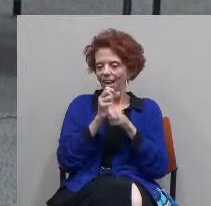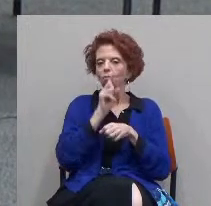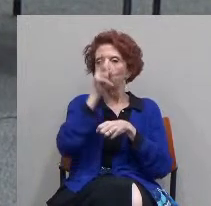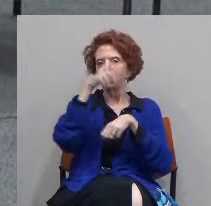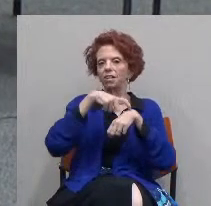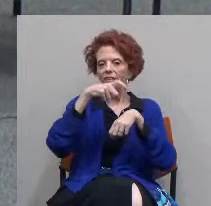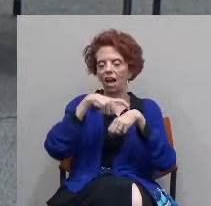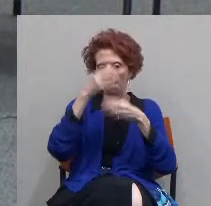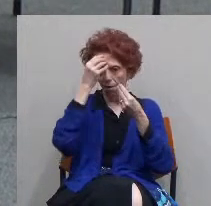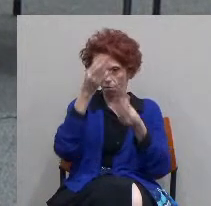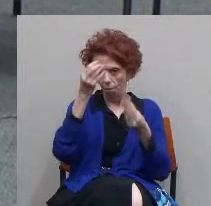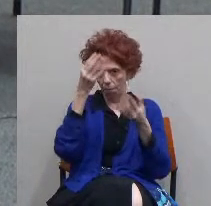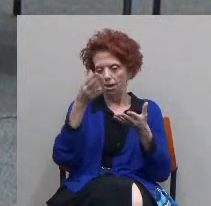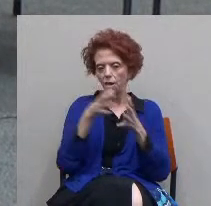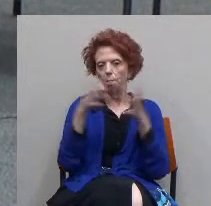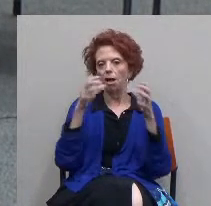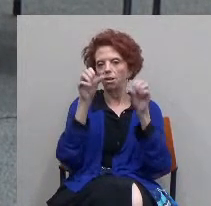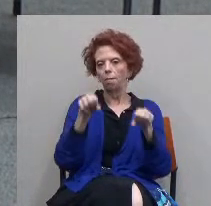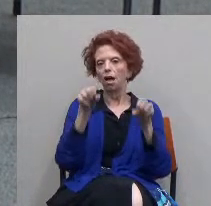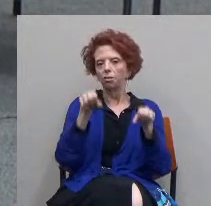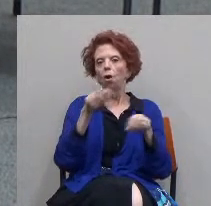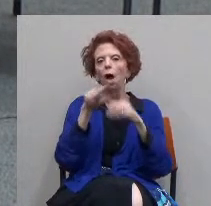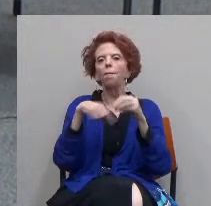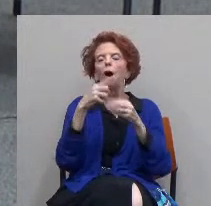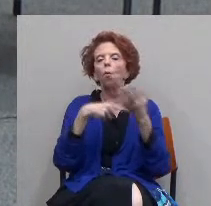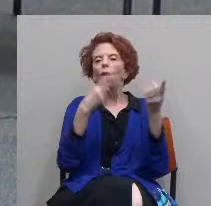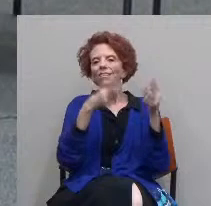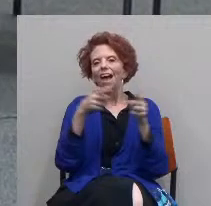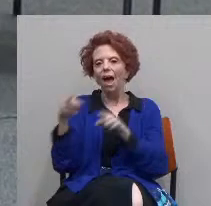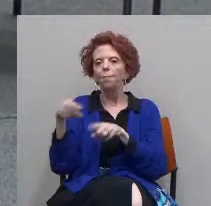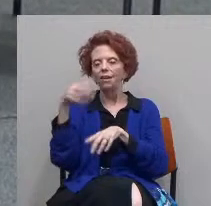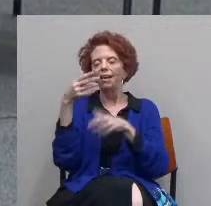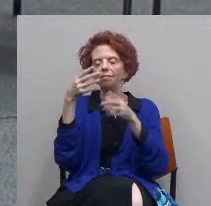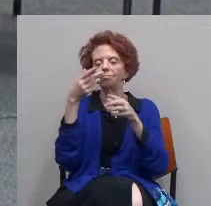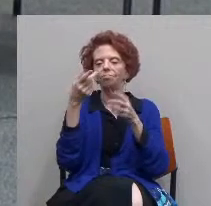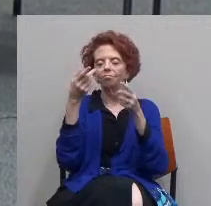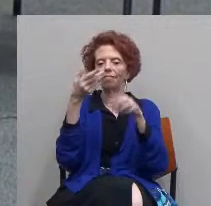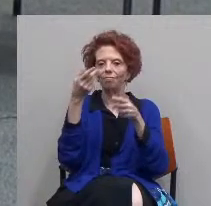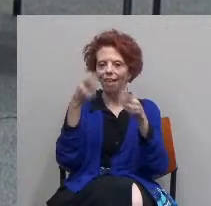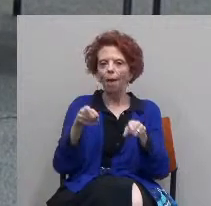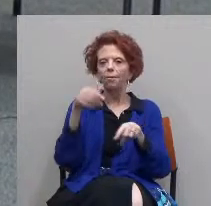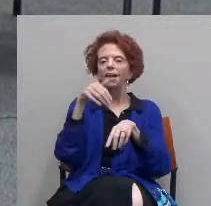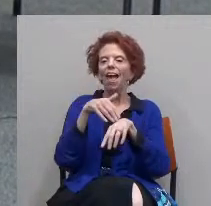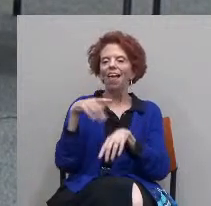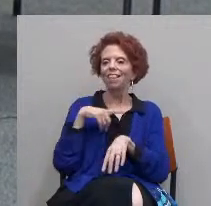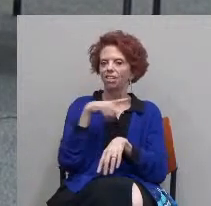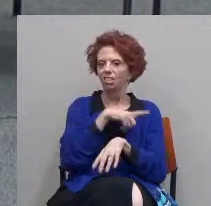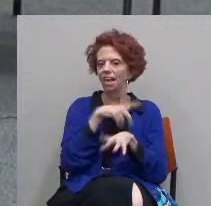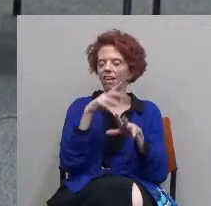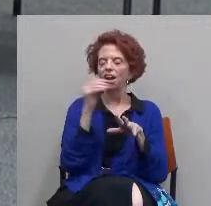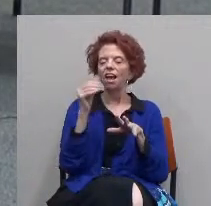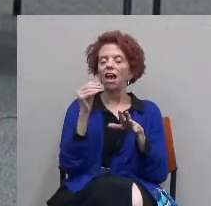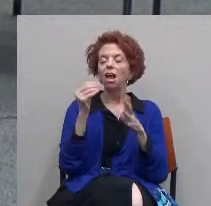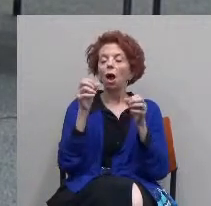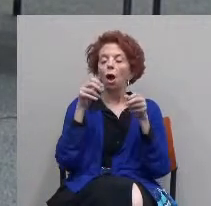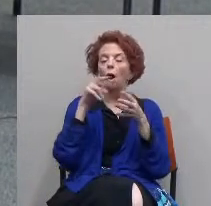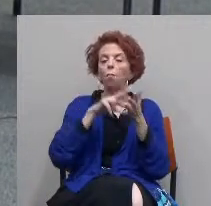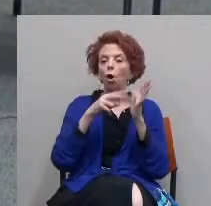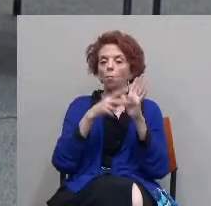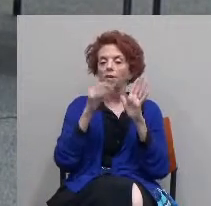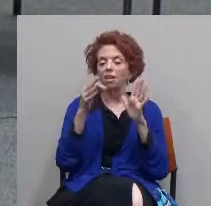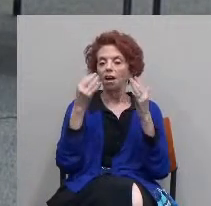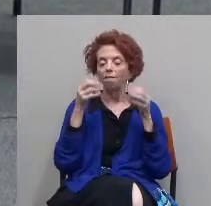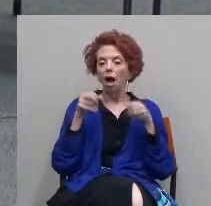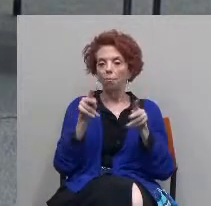real-time updates as much as possible on what is happening at the legislature. And the purpose of today's meeting is just an opportunity for